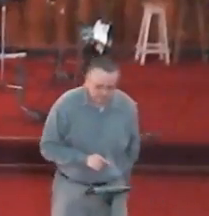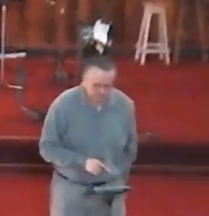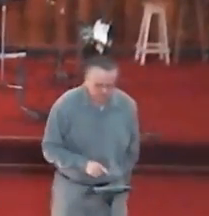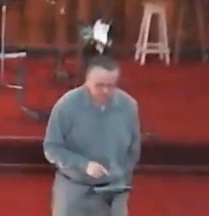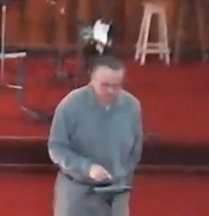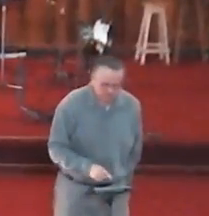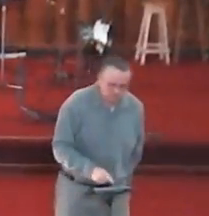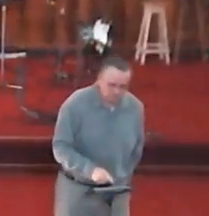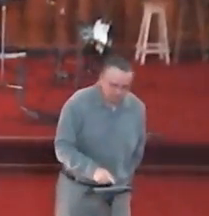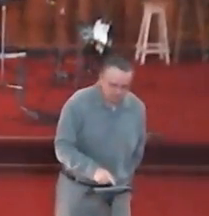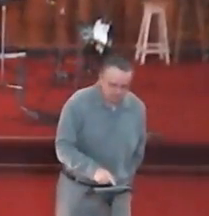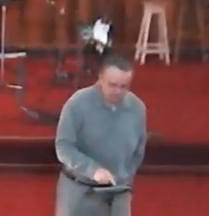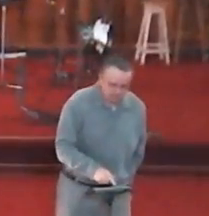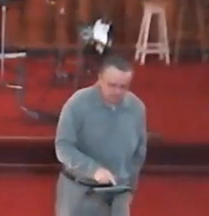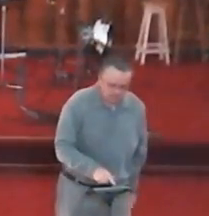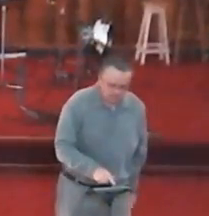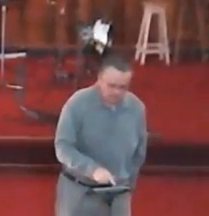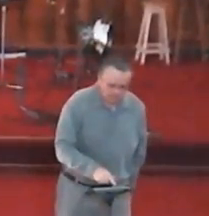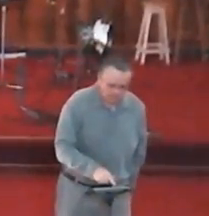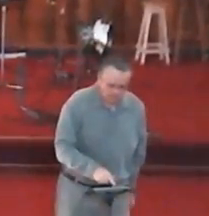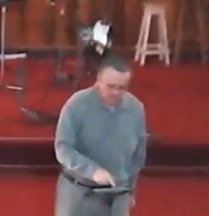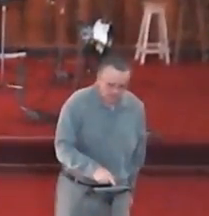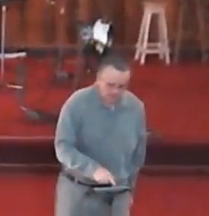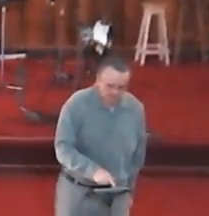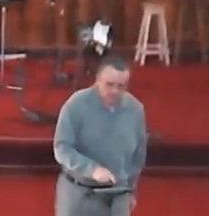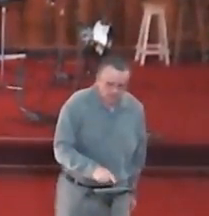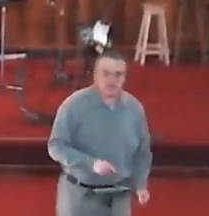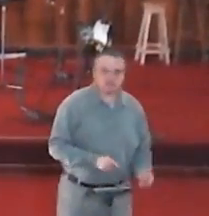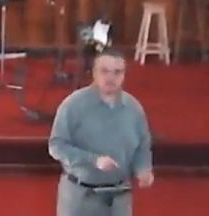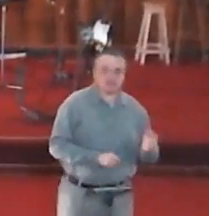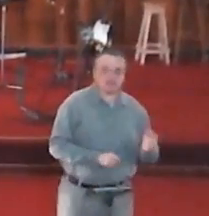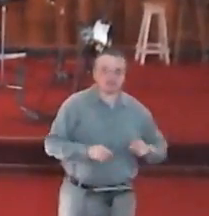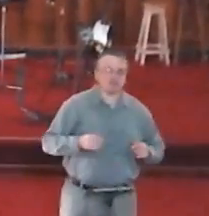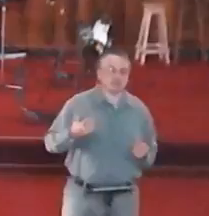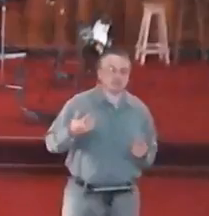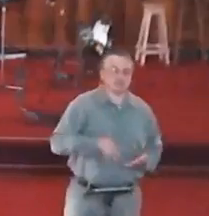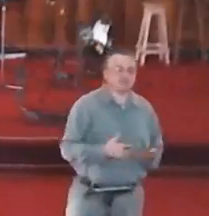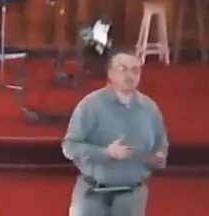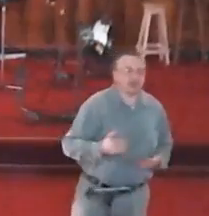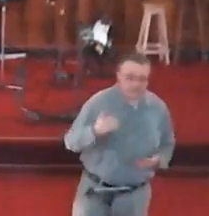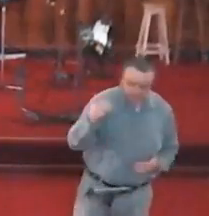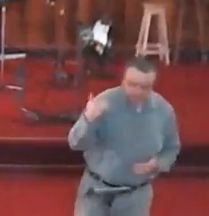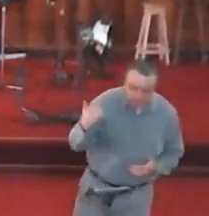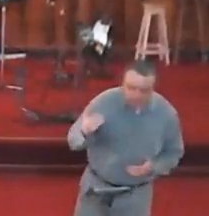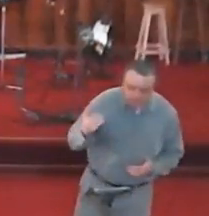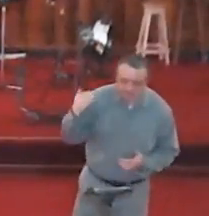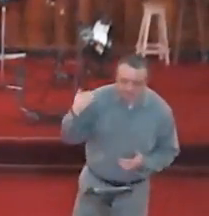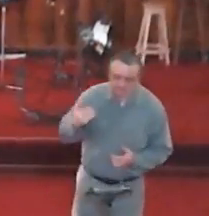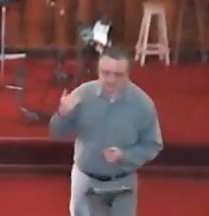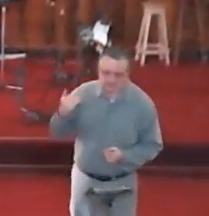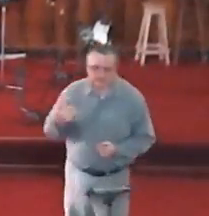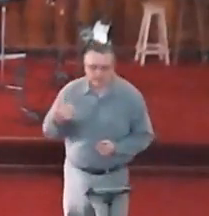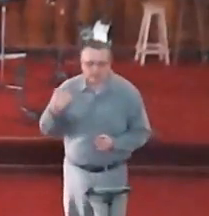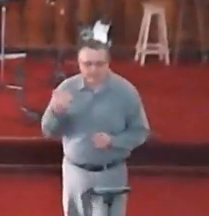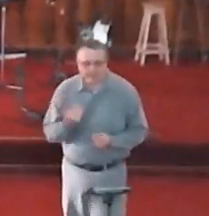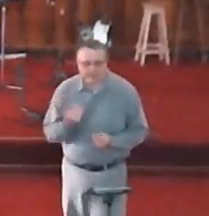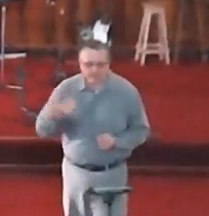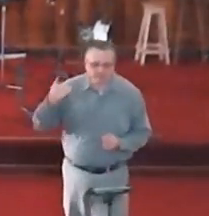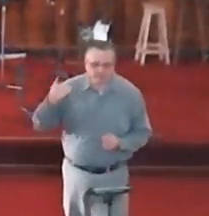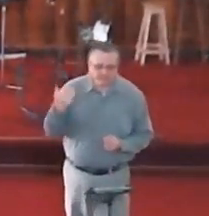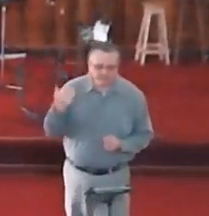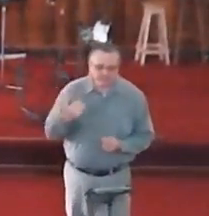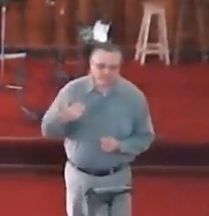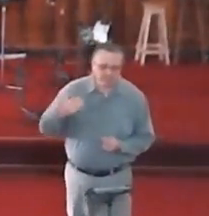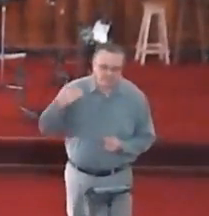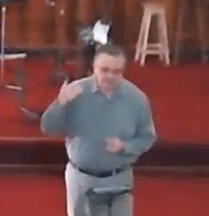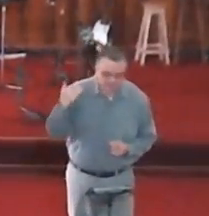and will in turn set the course of our whole lives on fire. Y pasamos como 3 semanas viendo diferentes pecados